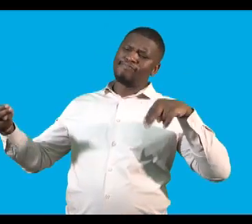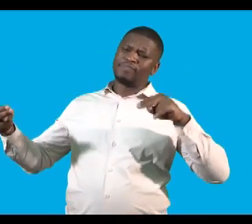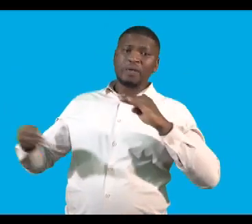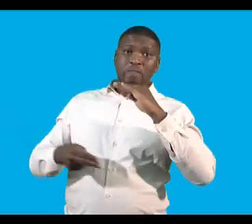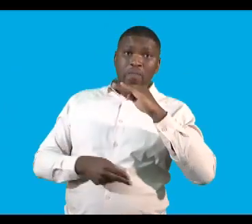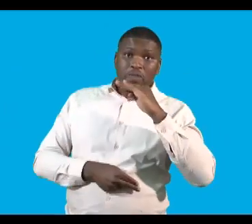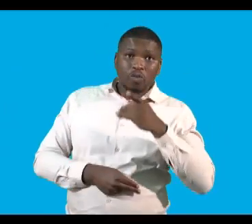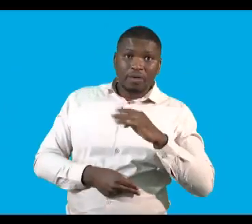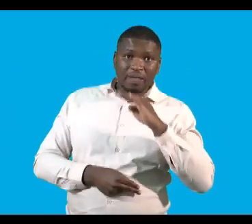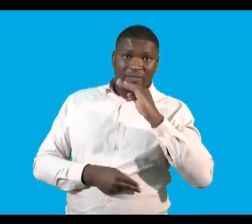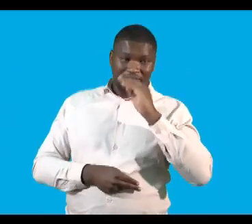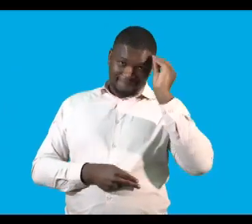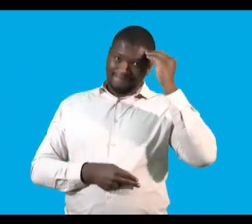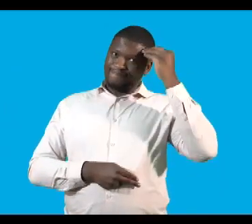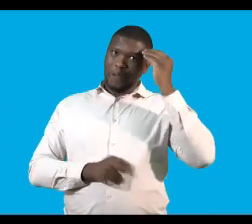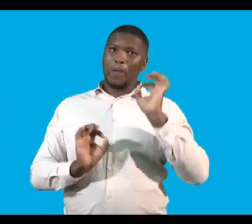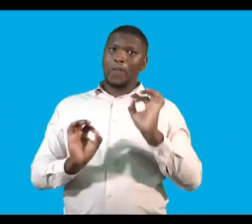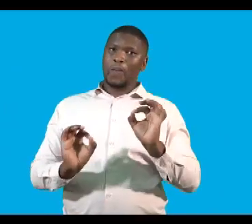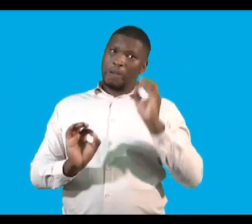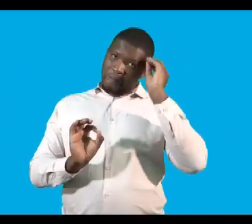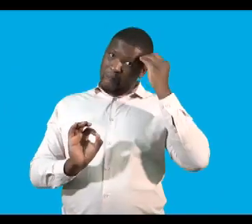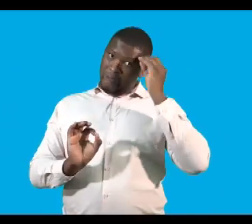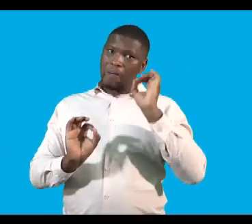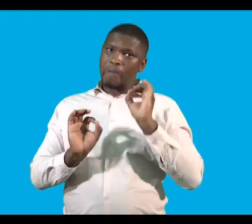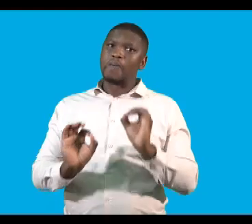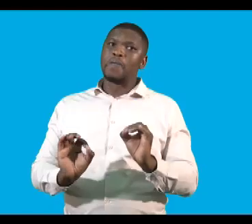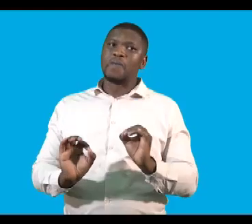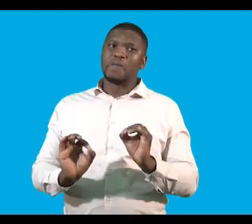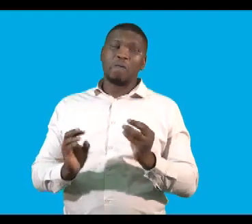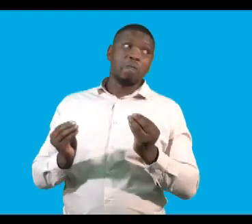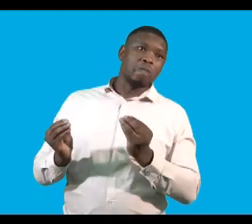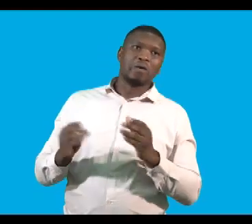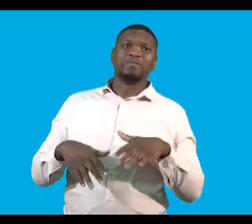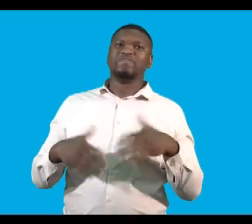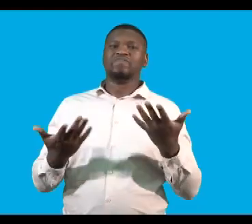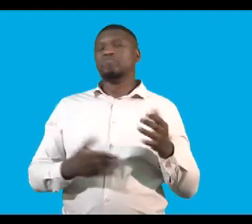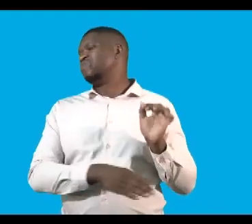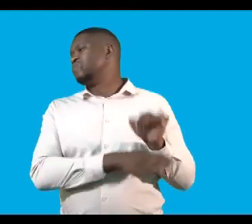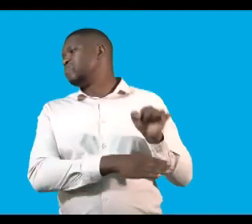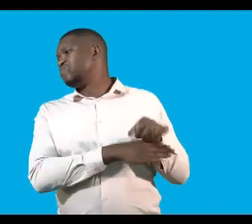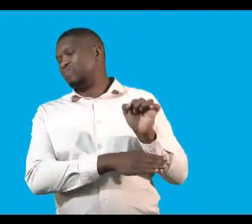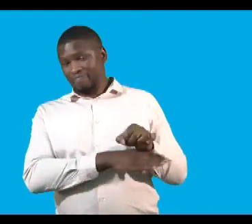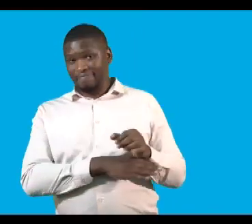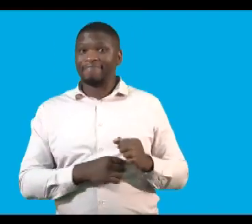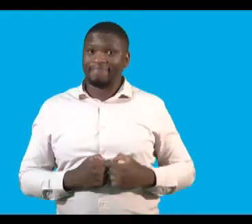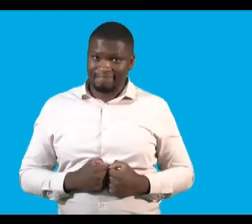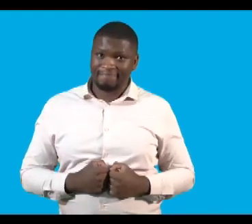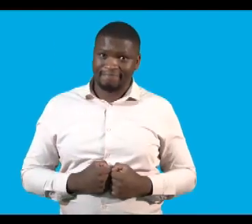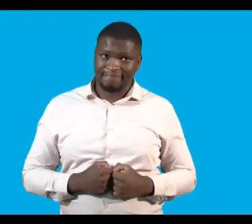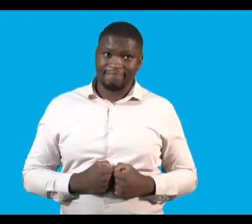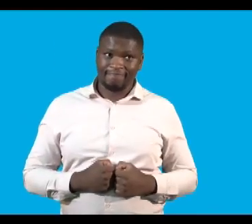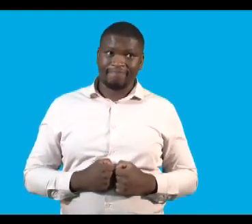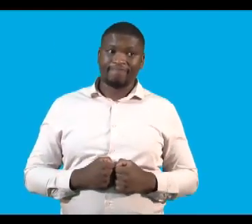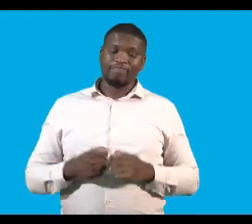that tell us? She's disinterested or uninterested, nonchalant or dismissive of Thandi's